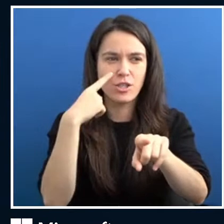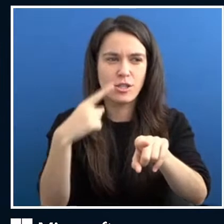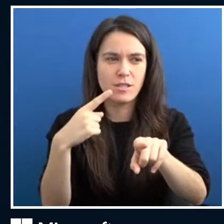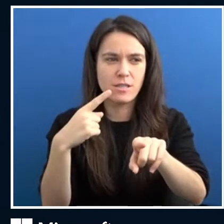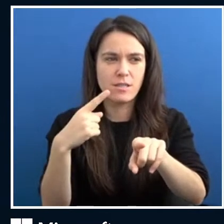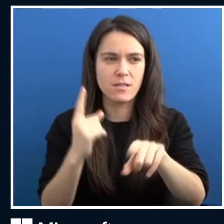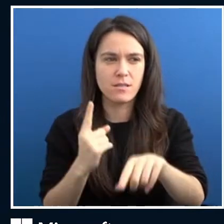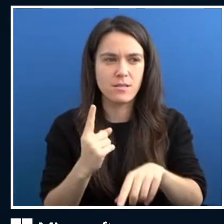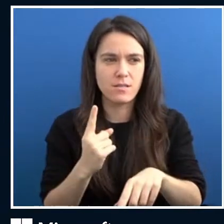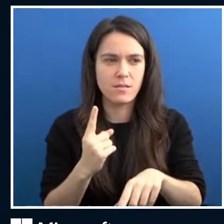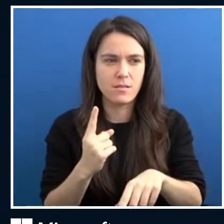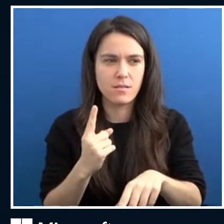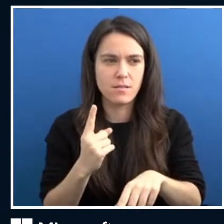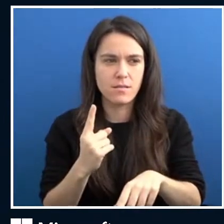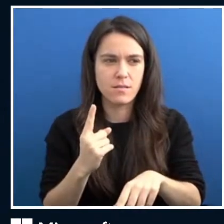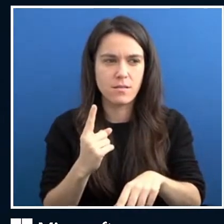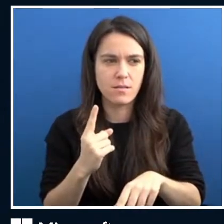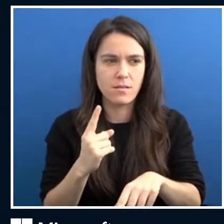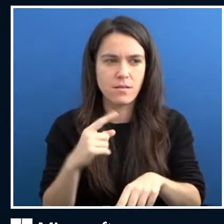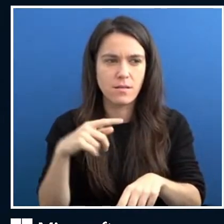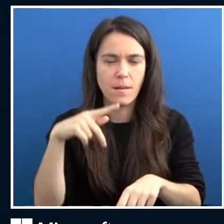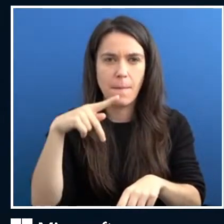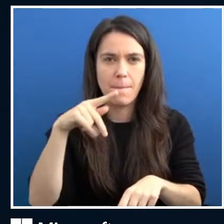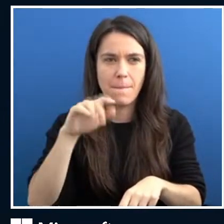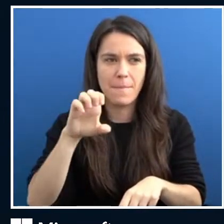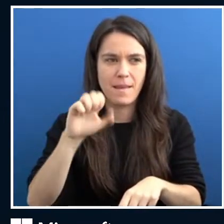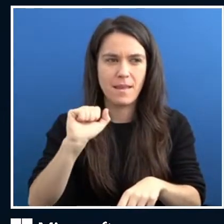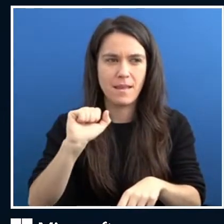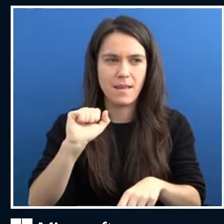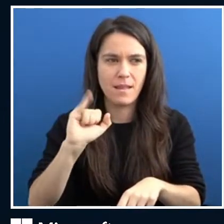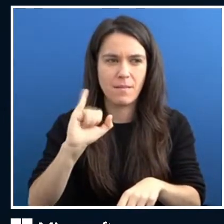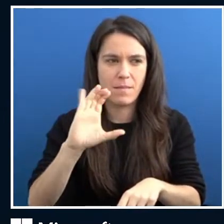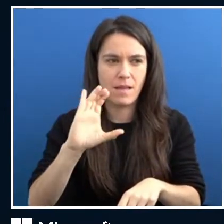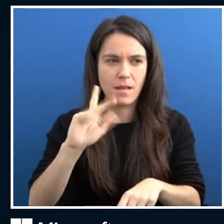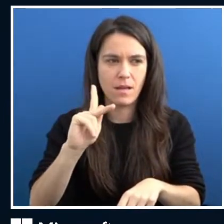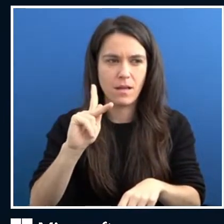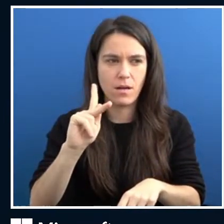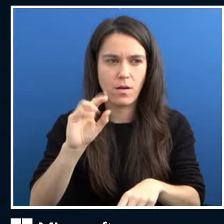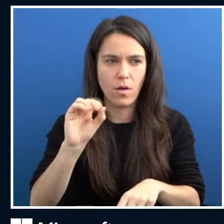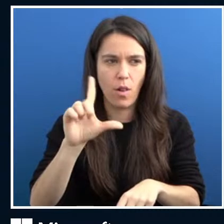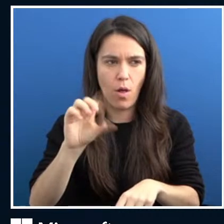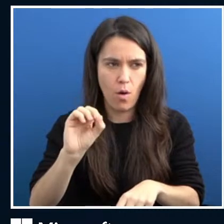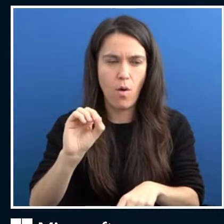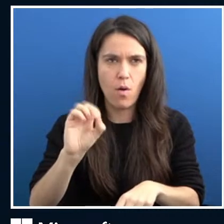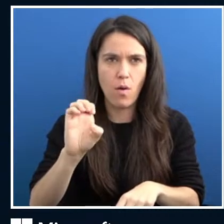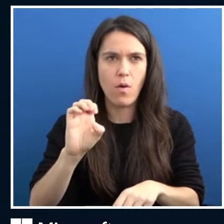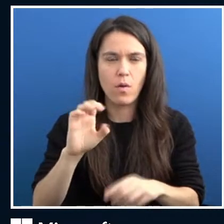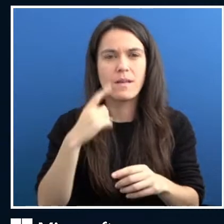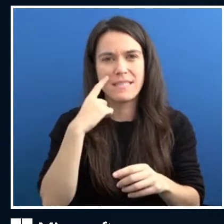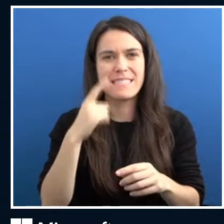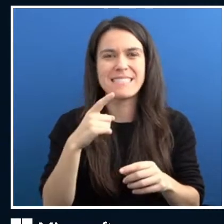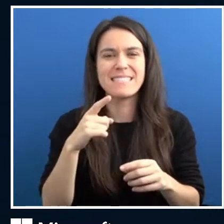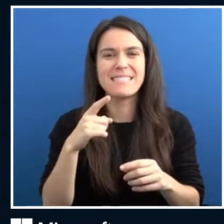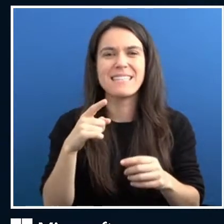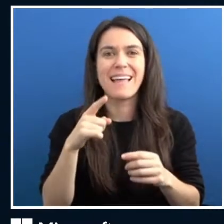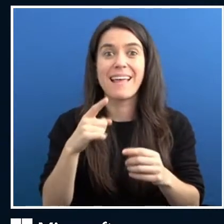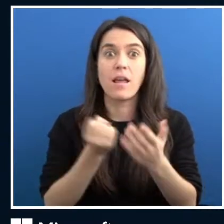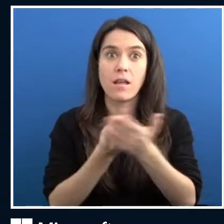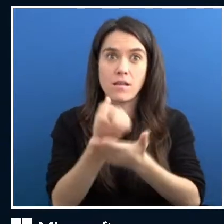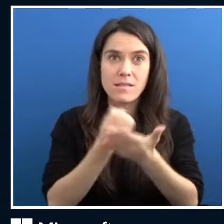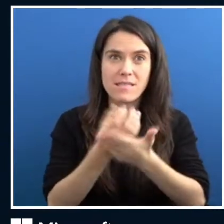does is if you have like a feature engineered data, and if you want to save